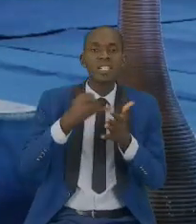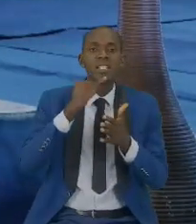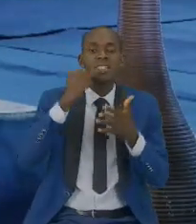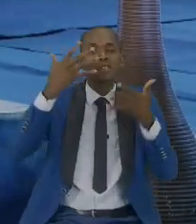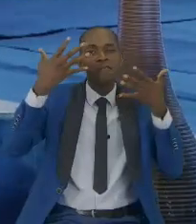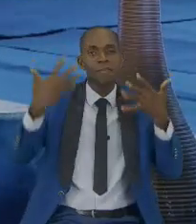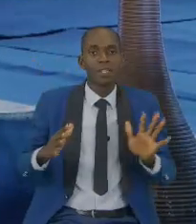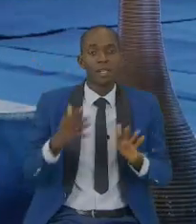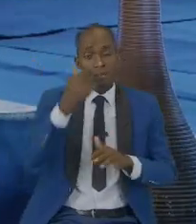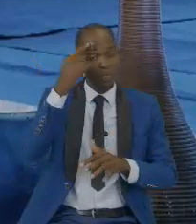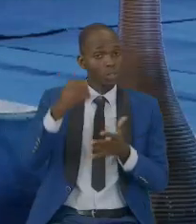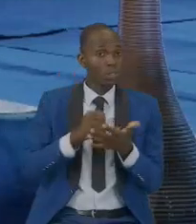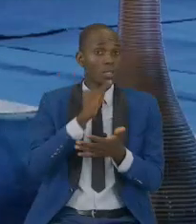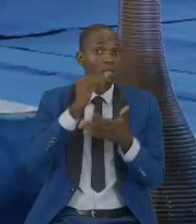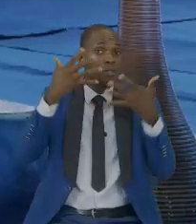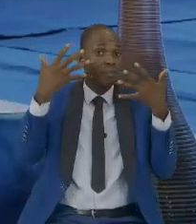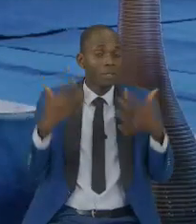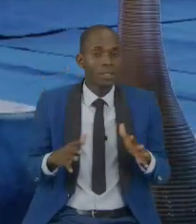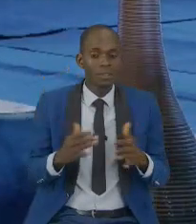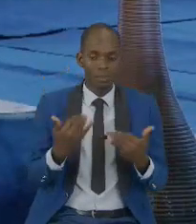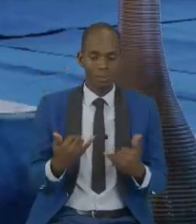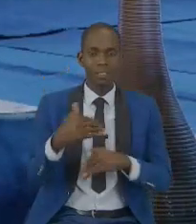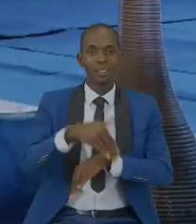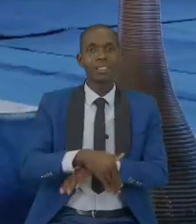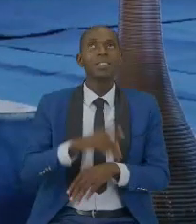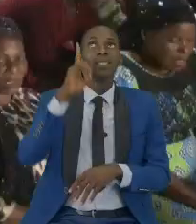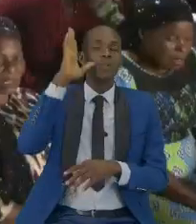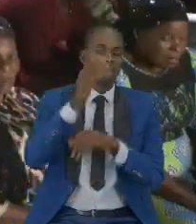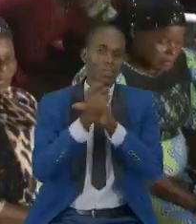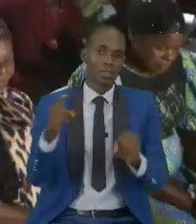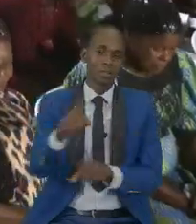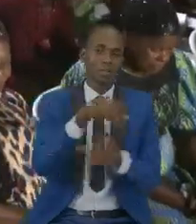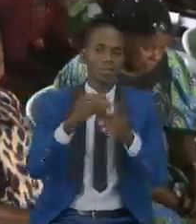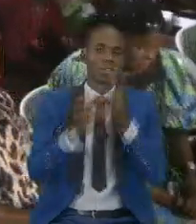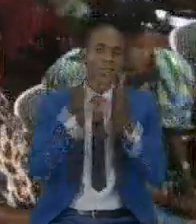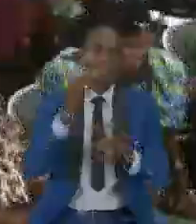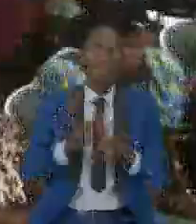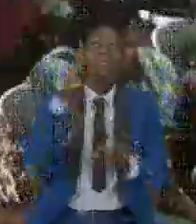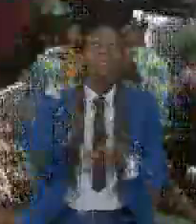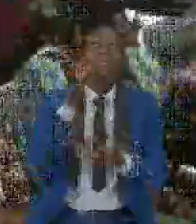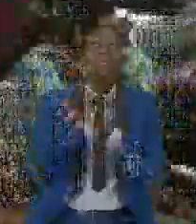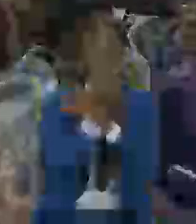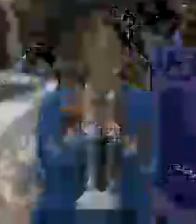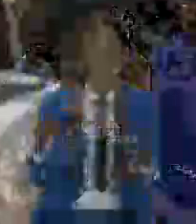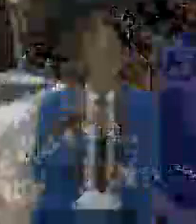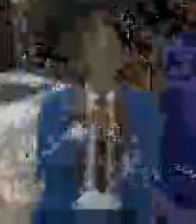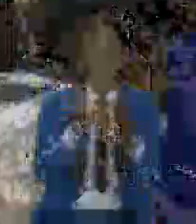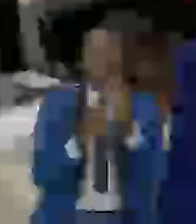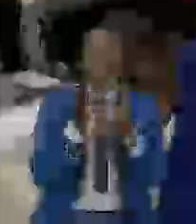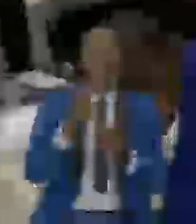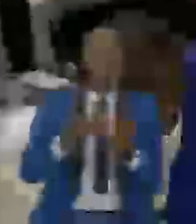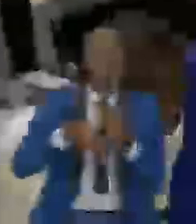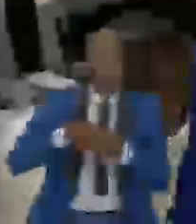And because it is finished, tonight he will save you. He will deliver you out